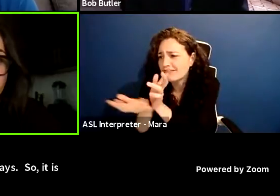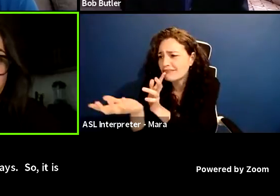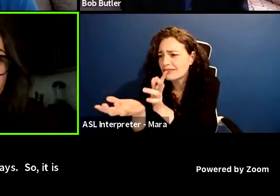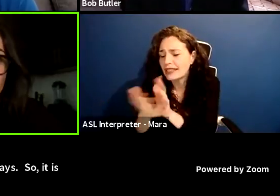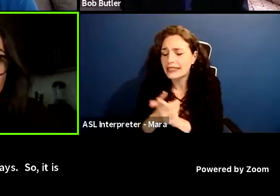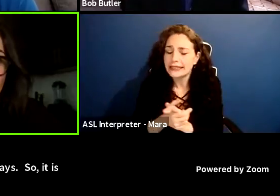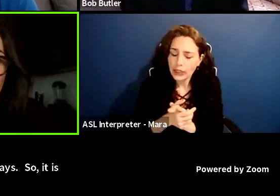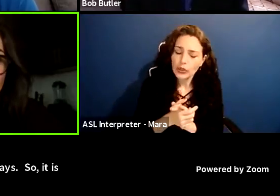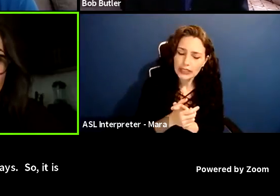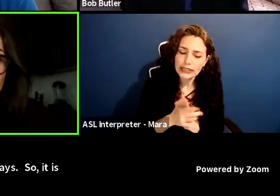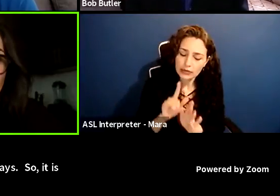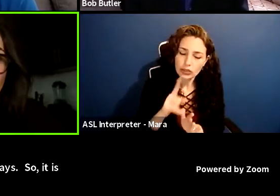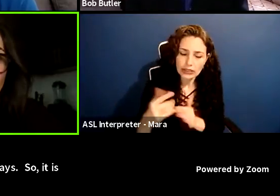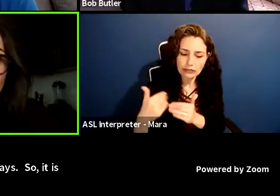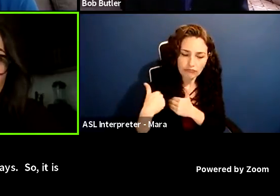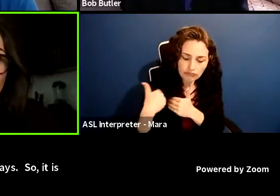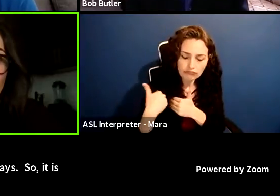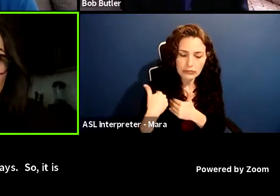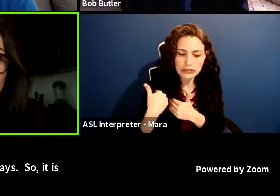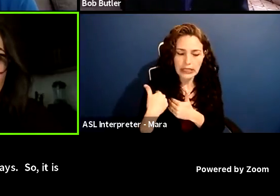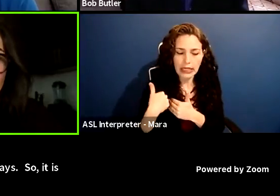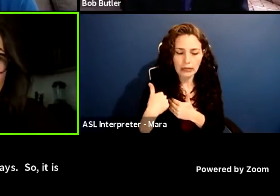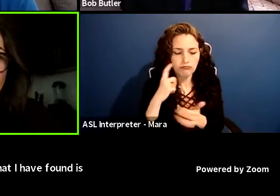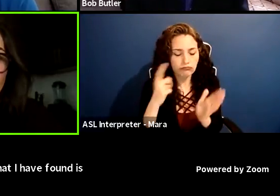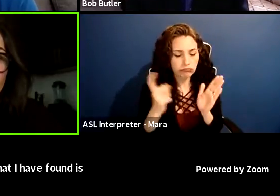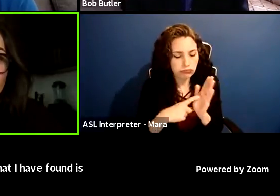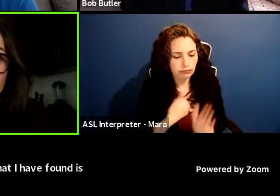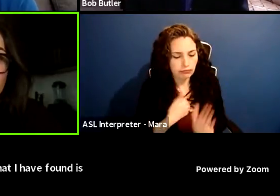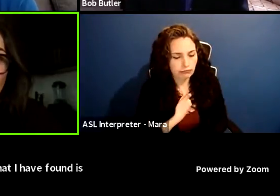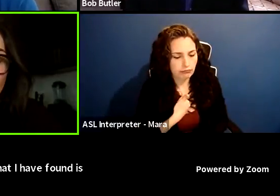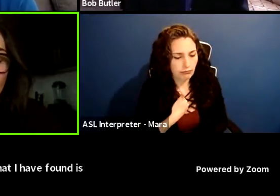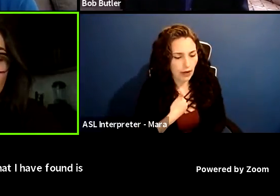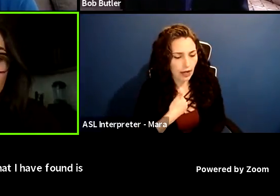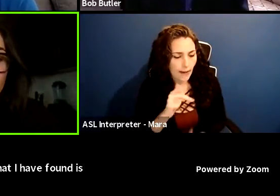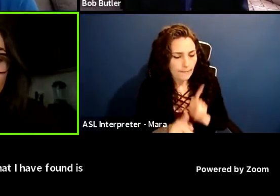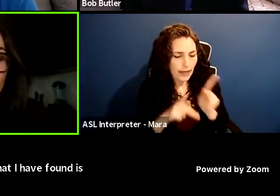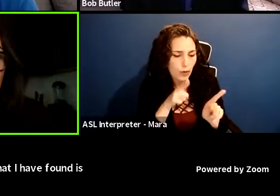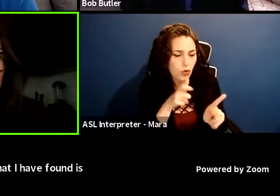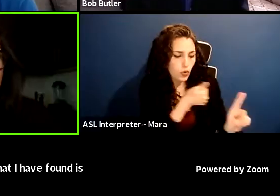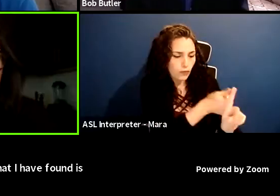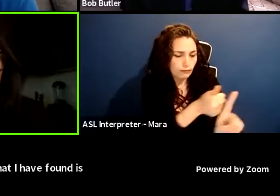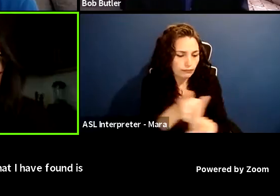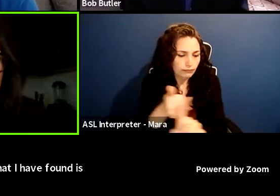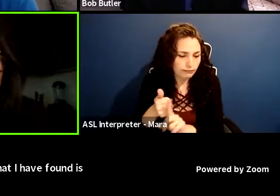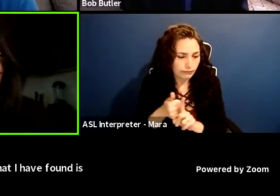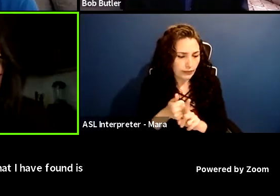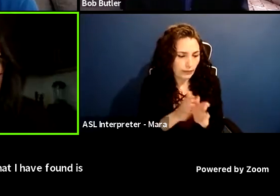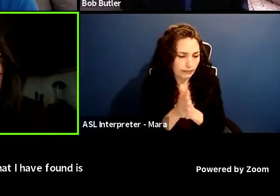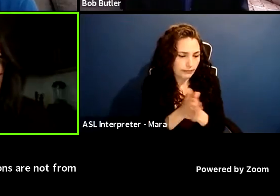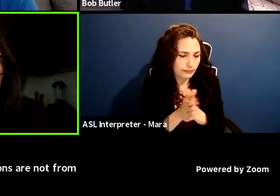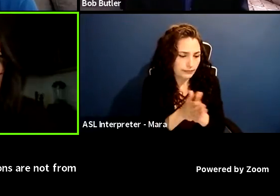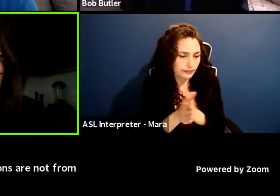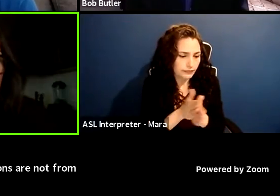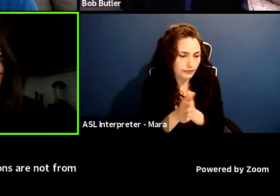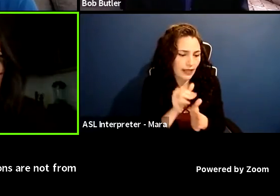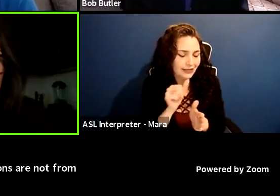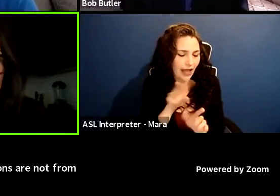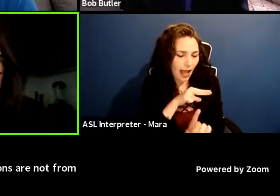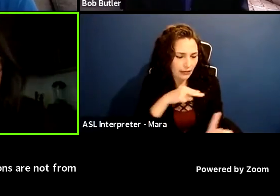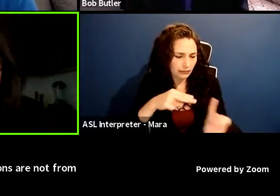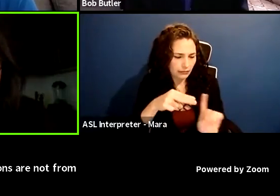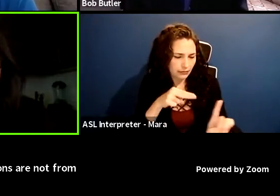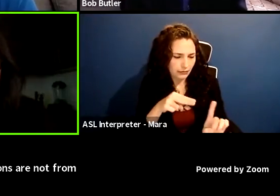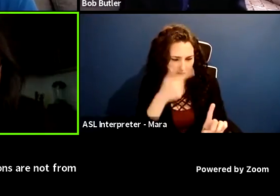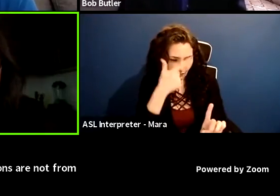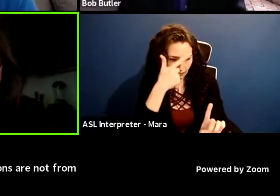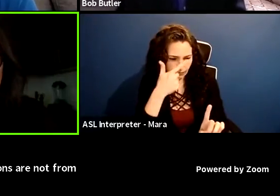that people whose motivations are not from a place of public service